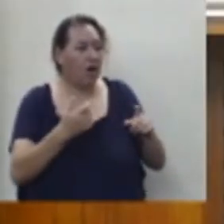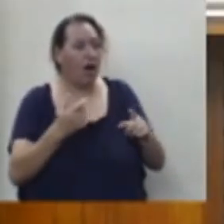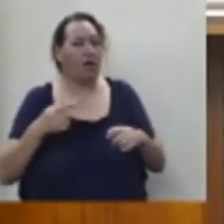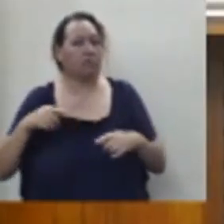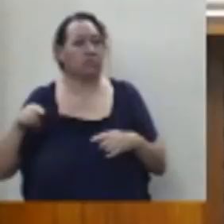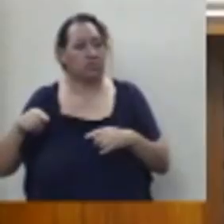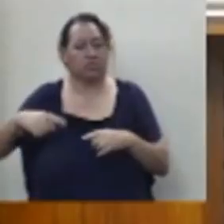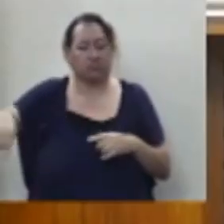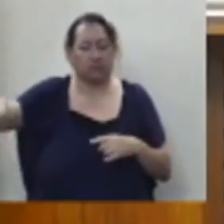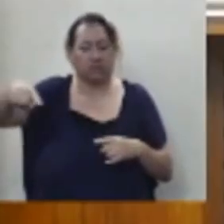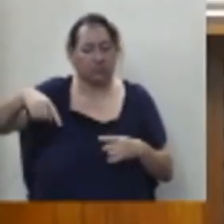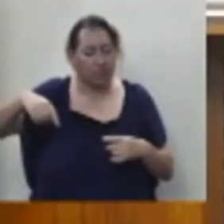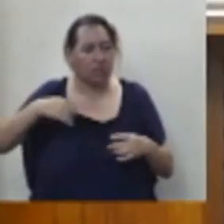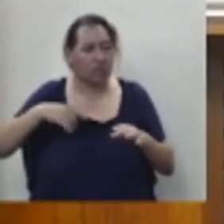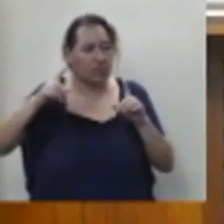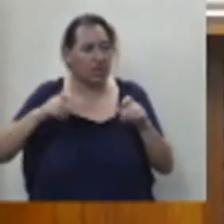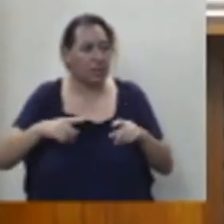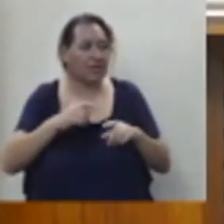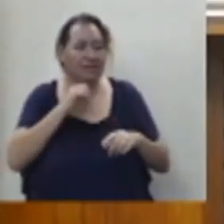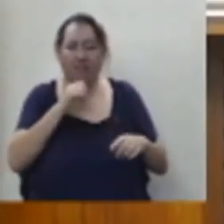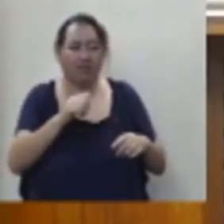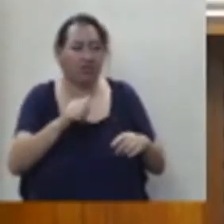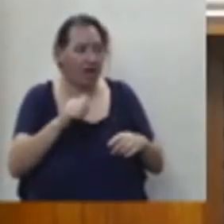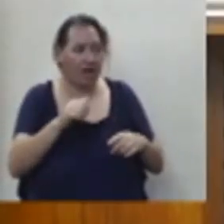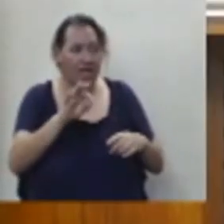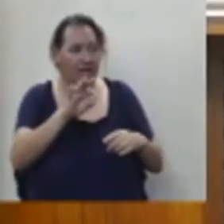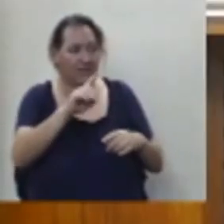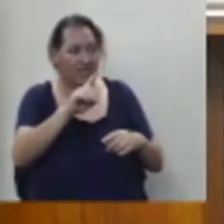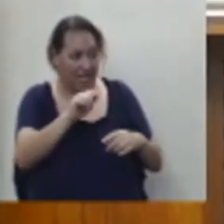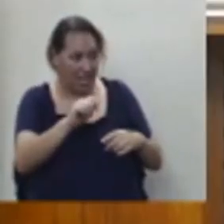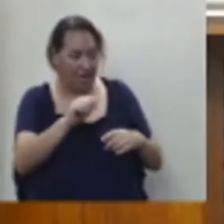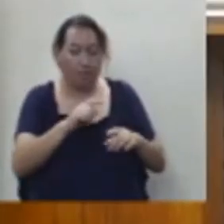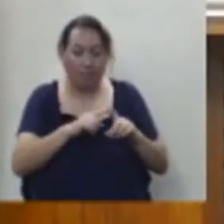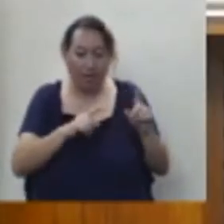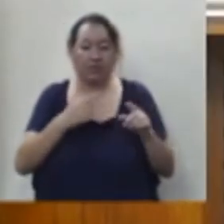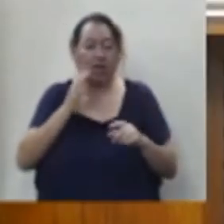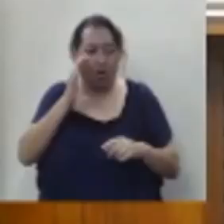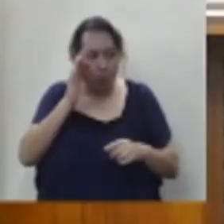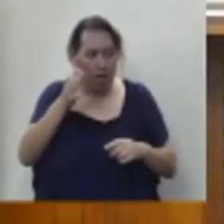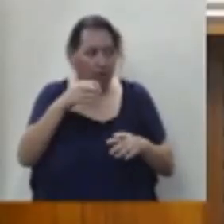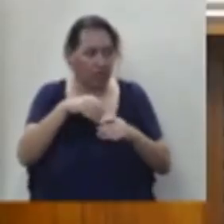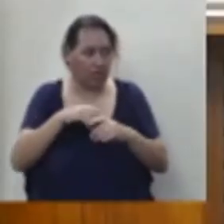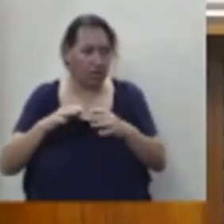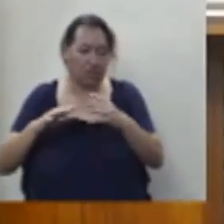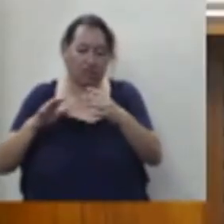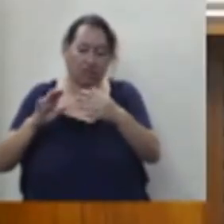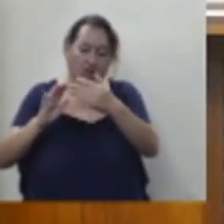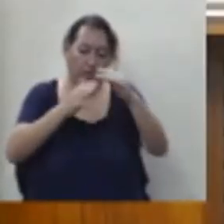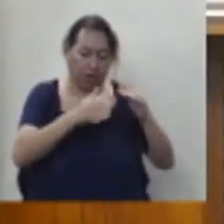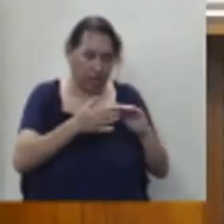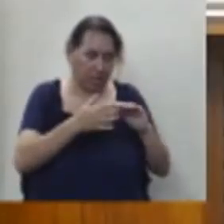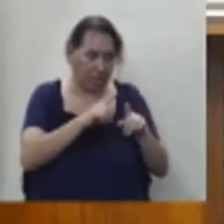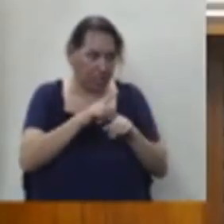Win said that they would be used to conduct testing in the community as part of a study that the advisory group hopes to utilize